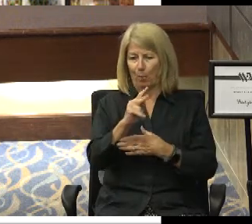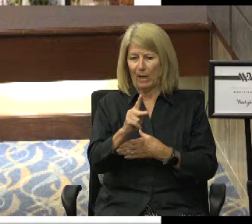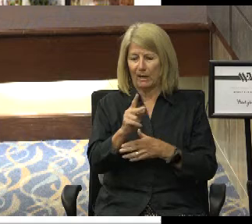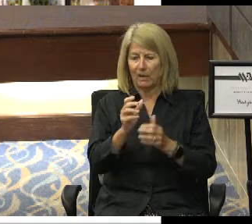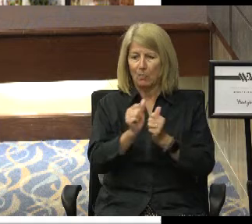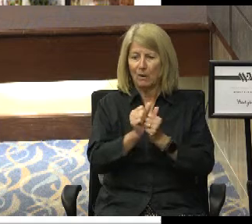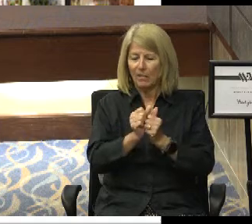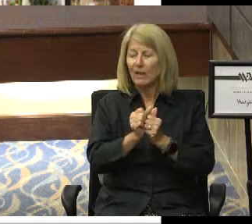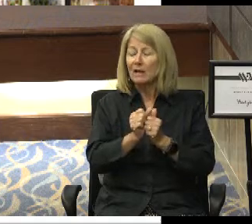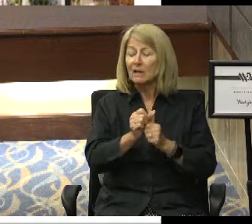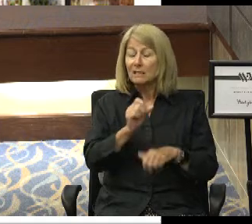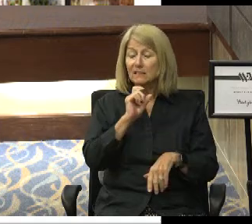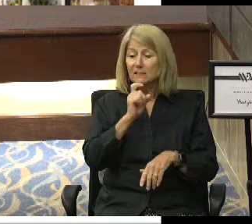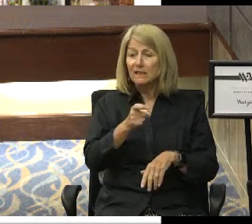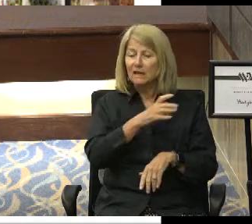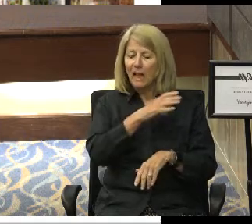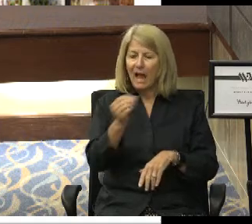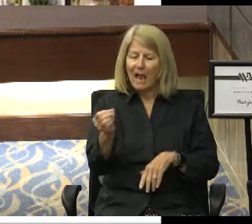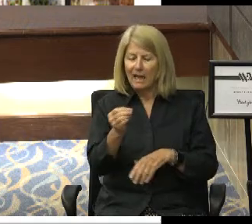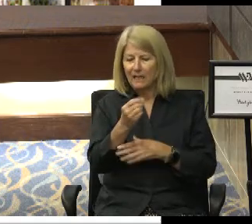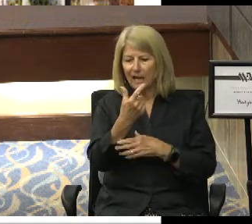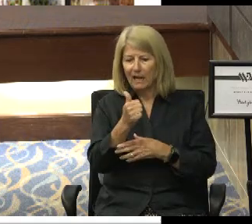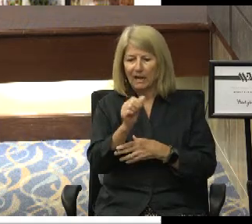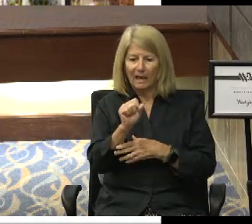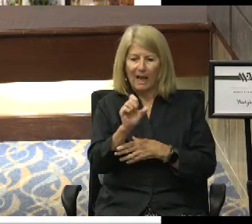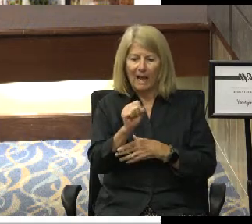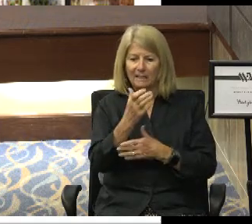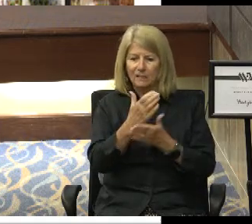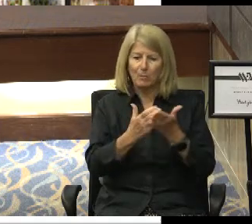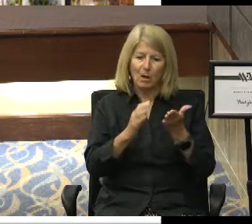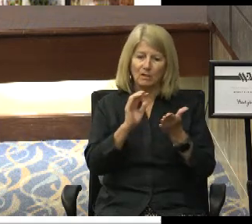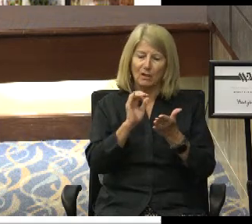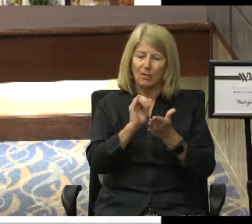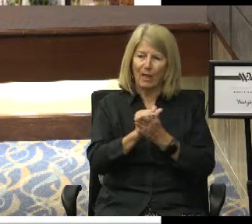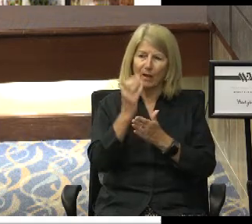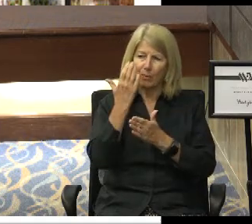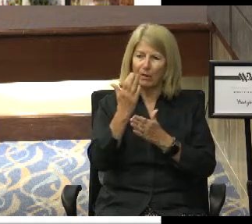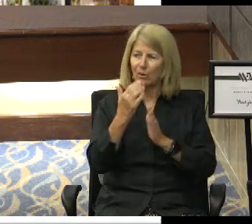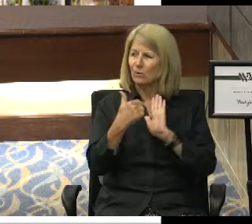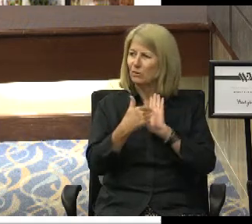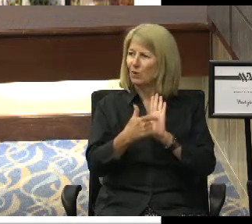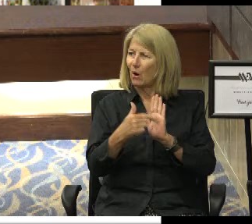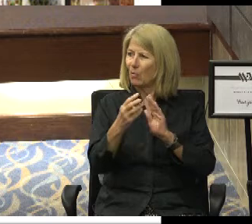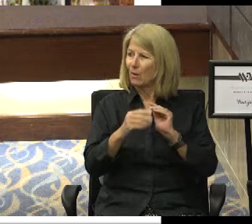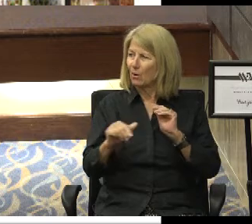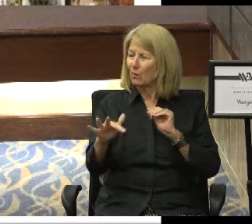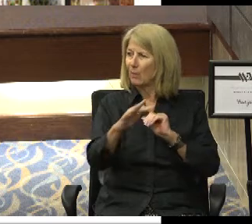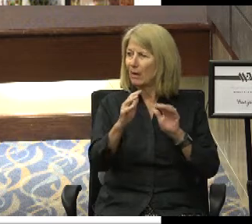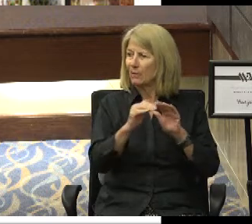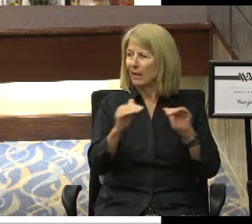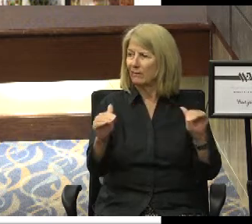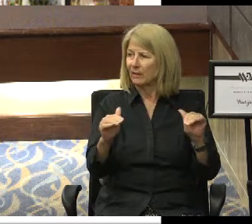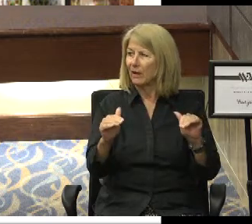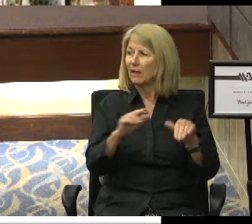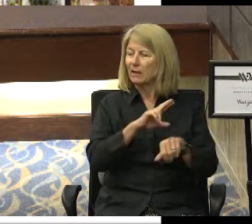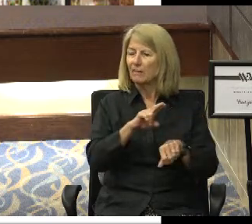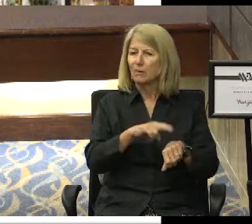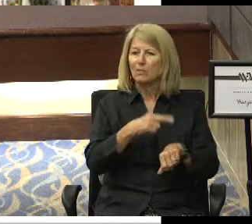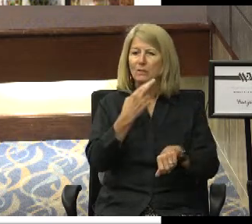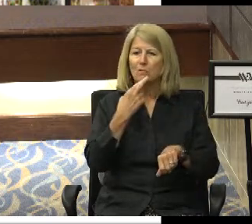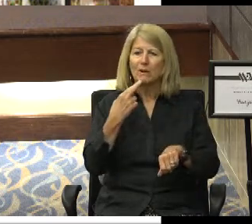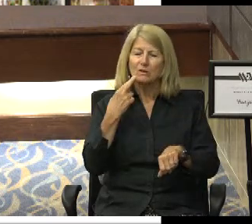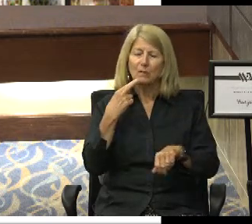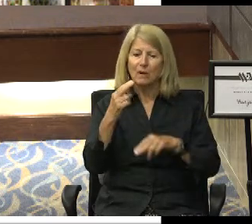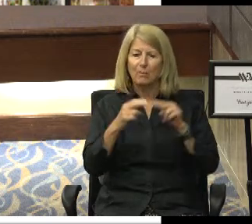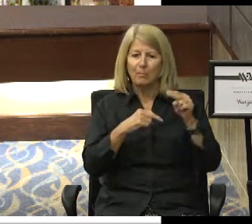and glass elements that kind of articulate the ground level. And then, of course, restaurant buildings that will be gem